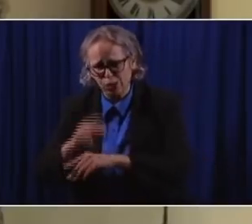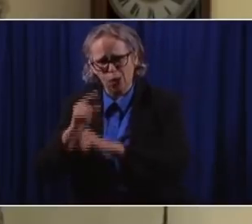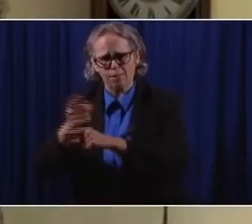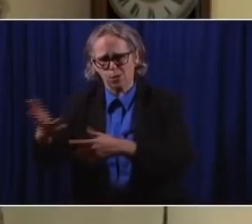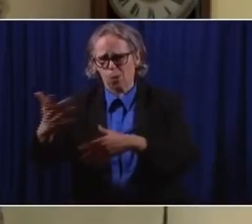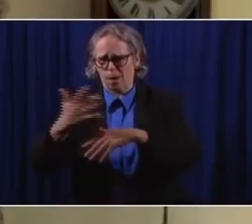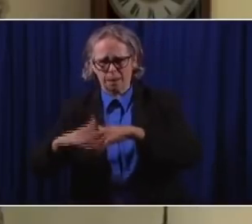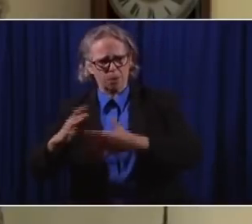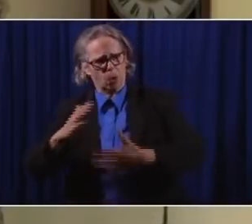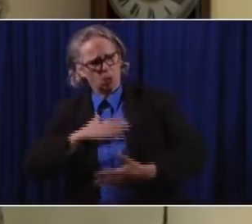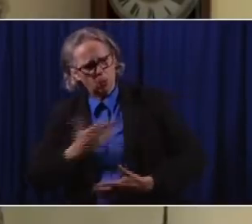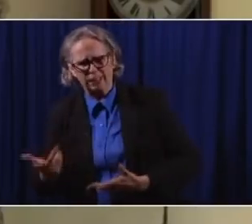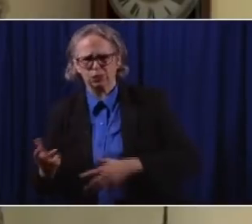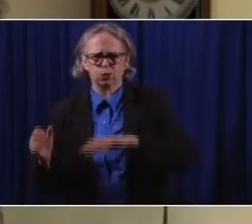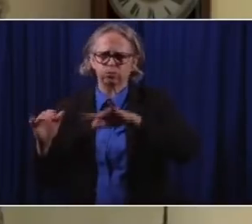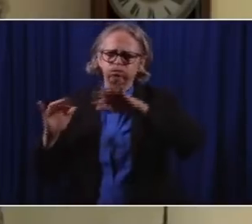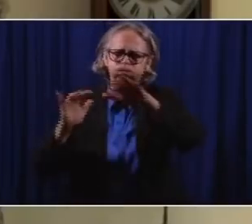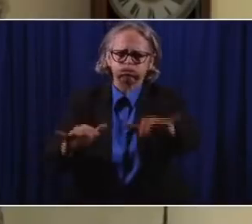deployed there.